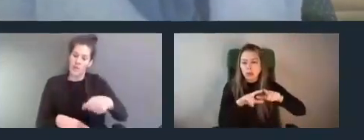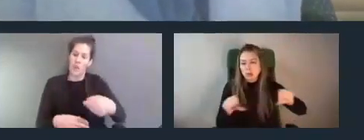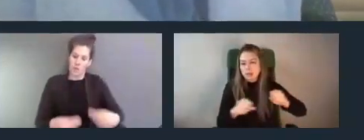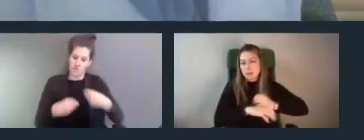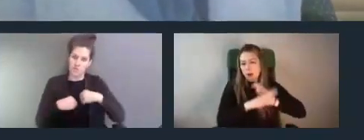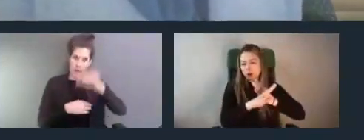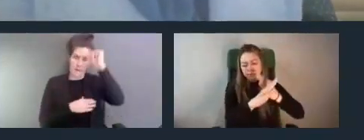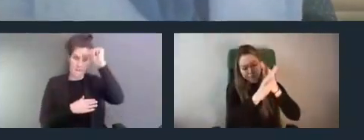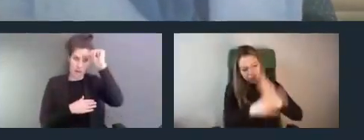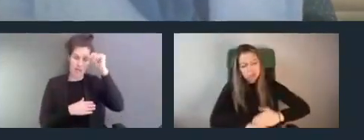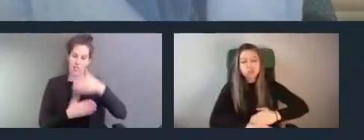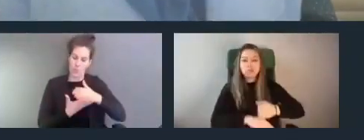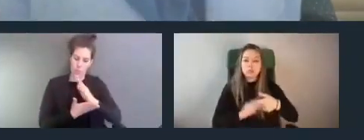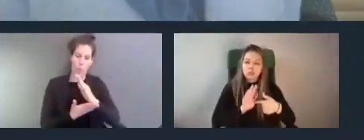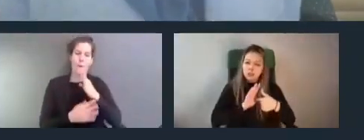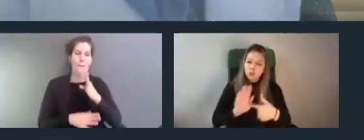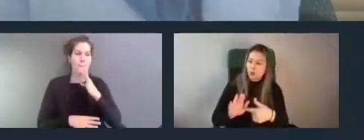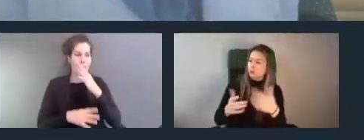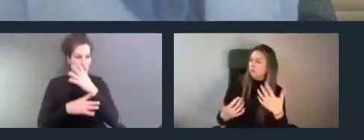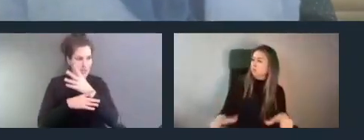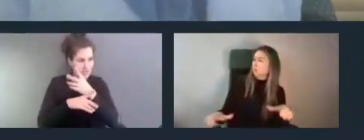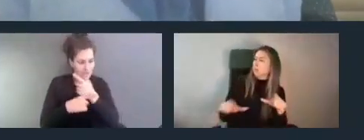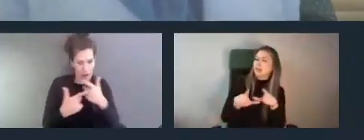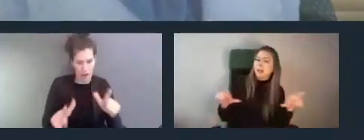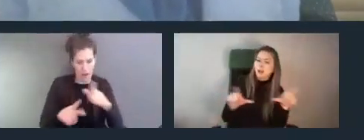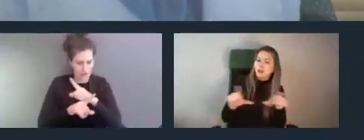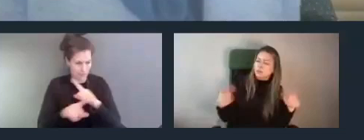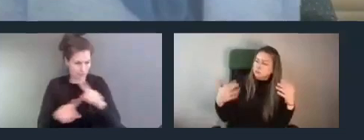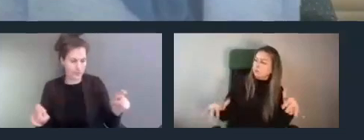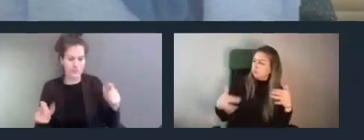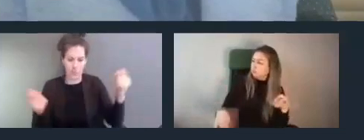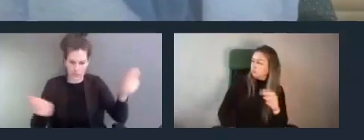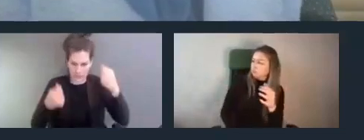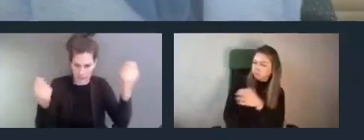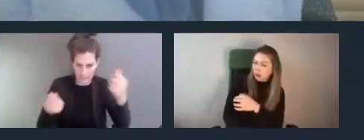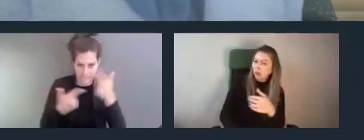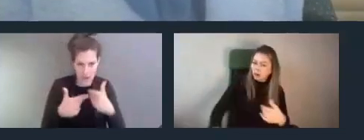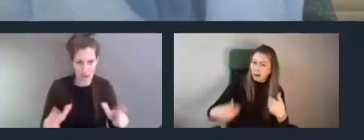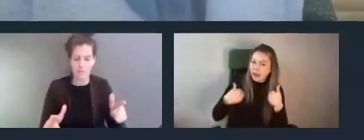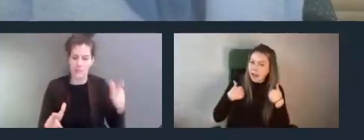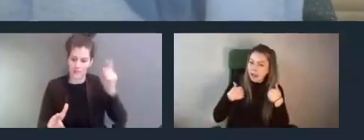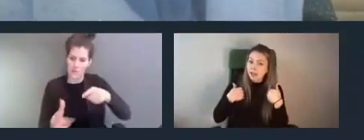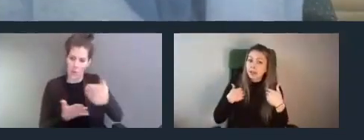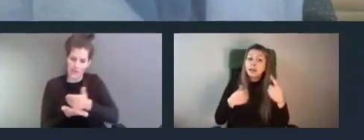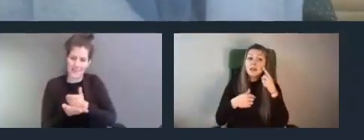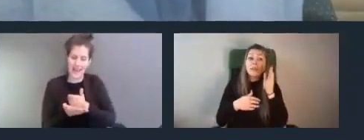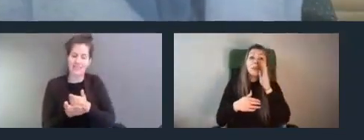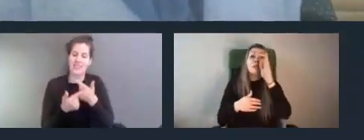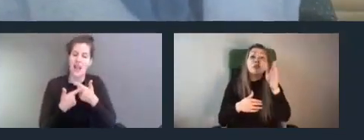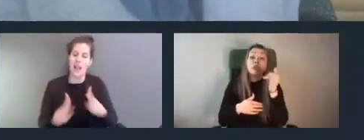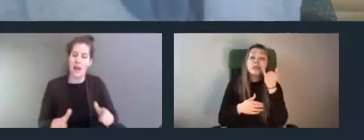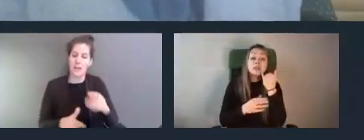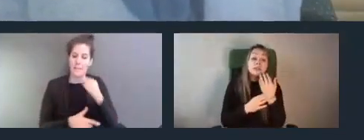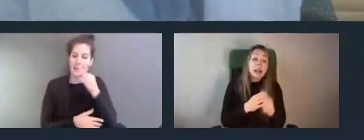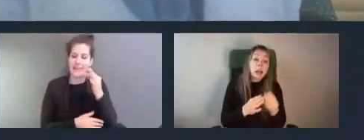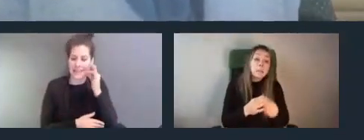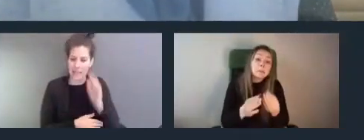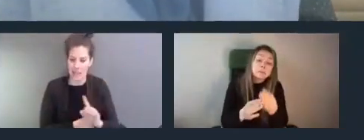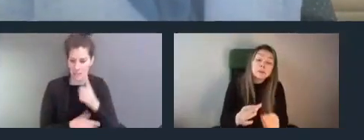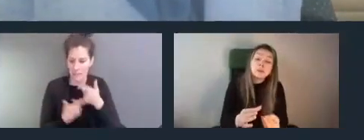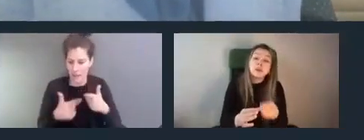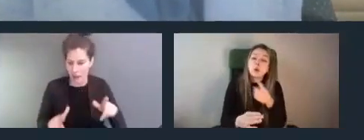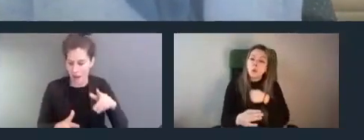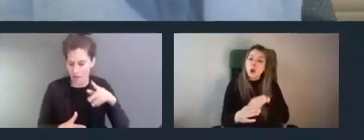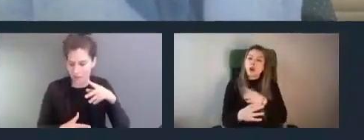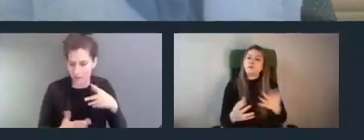power of our language, in making sure that we're creating those bridges for the intergenerational gaps that's being created across our communities,